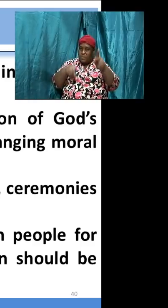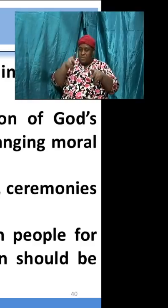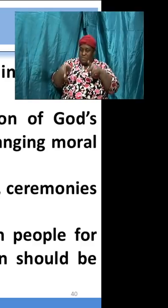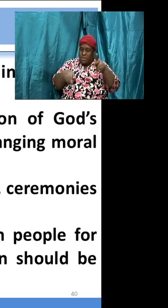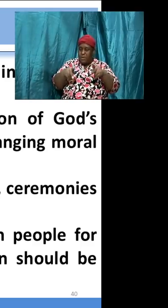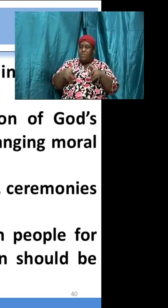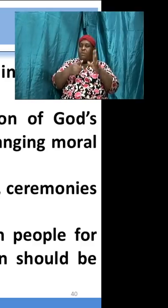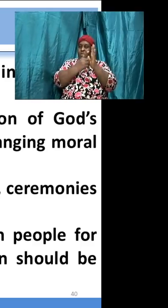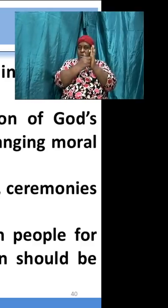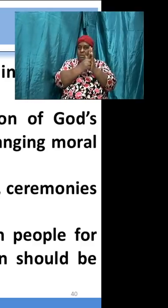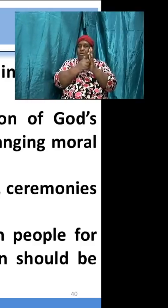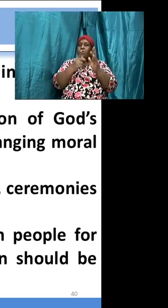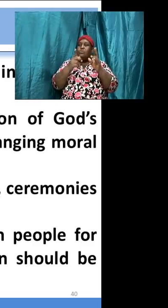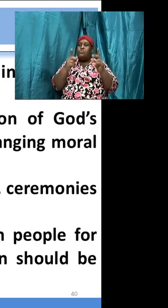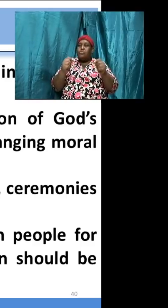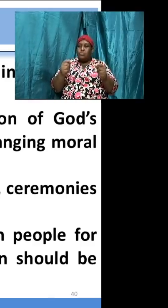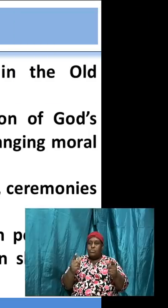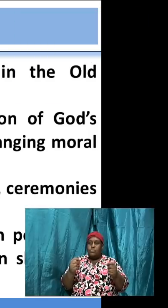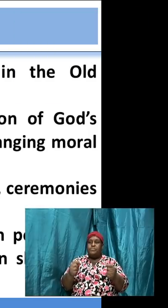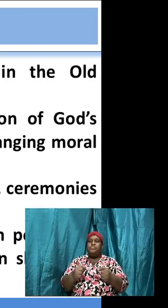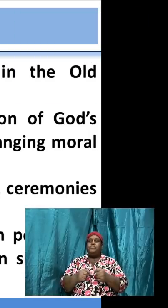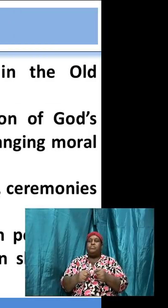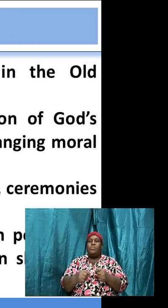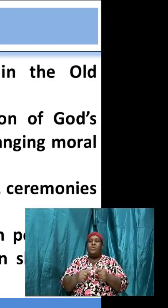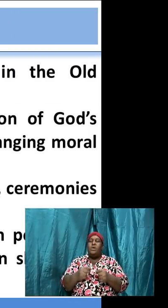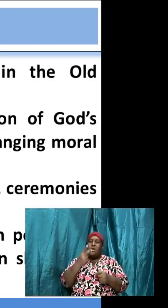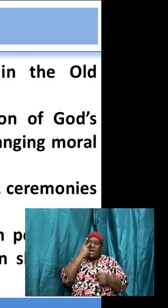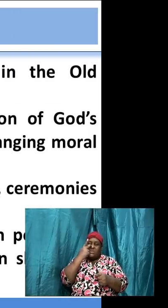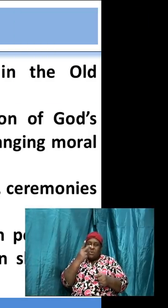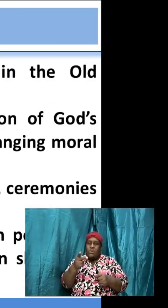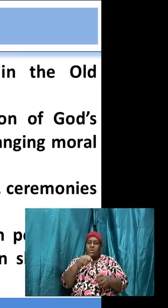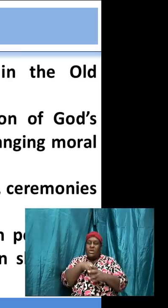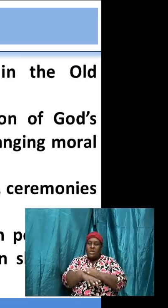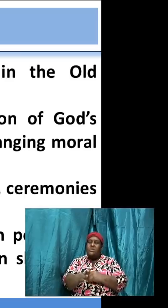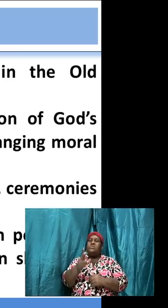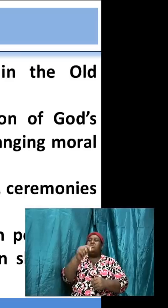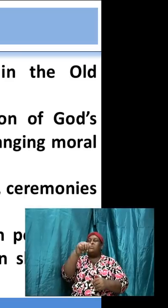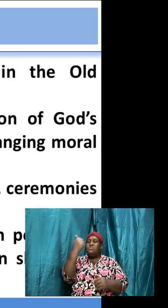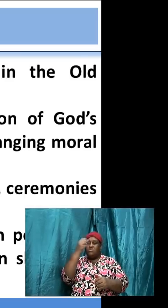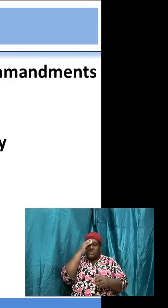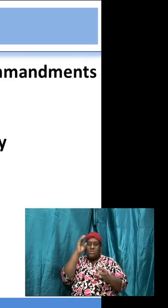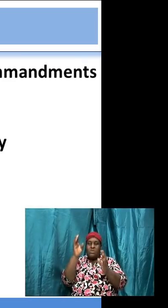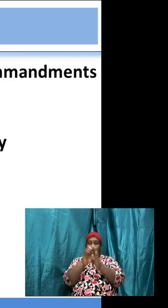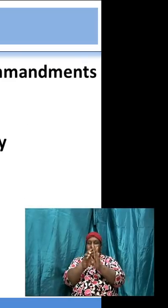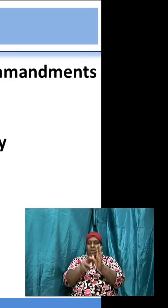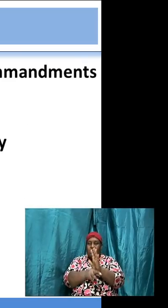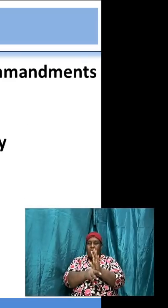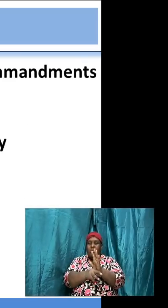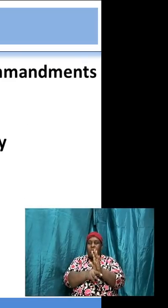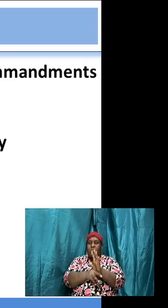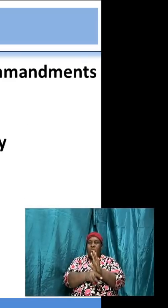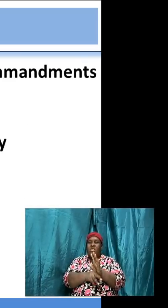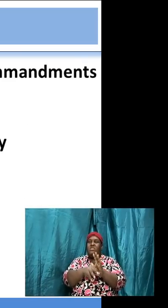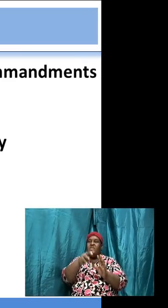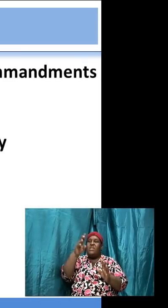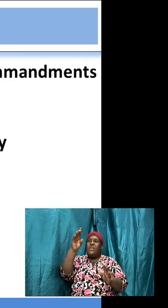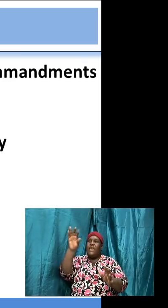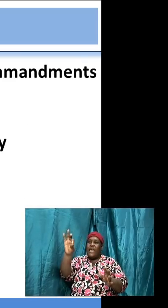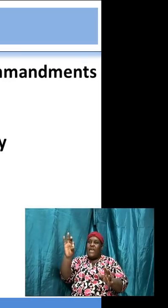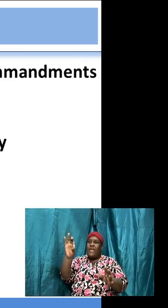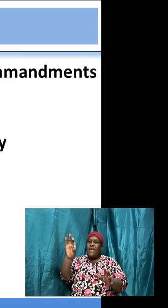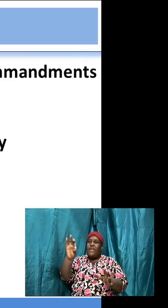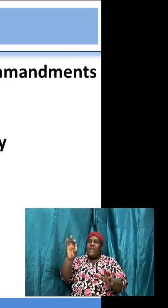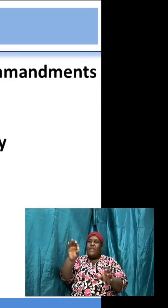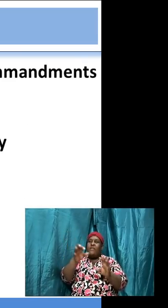we look into the Ten Commandments, we realize that it's clear that the nine of the Ten Commandments are